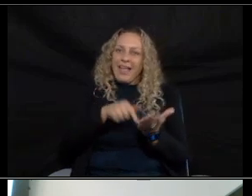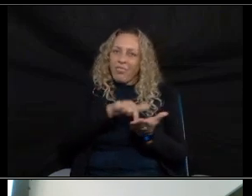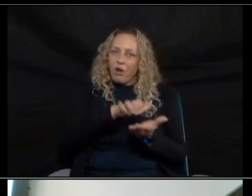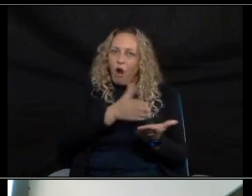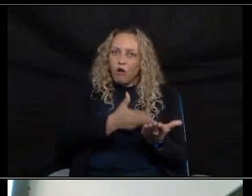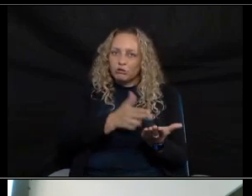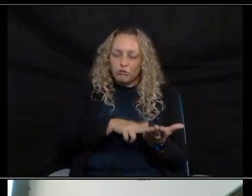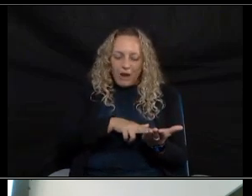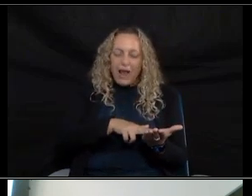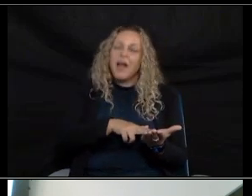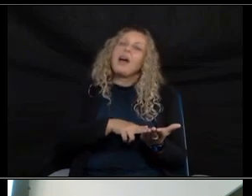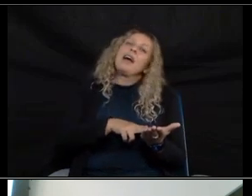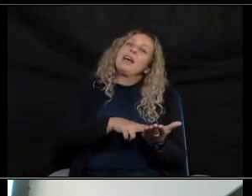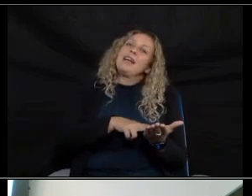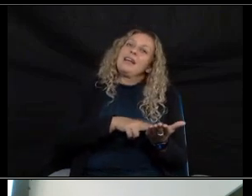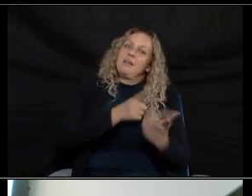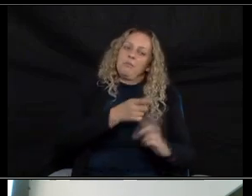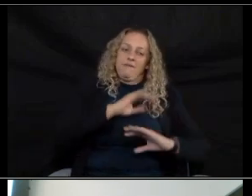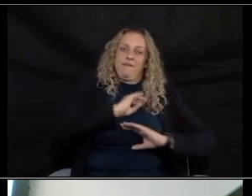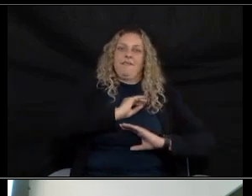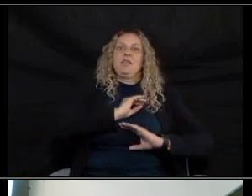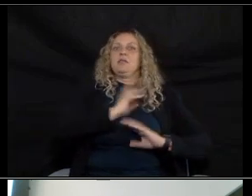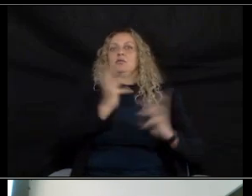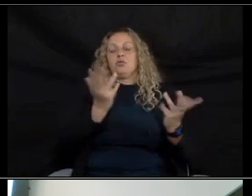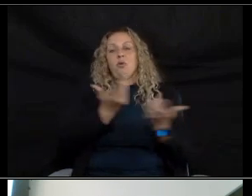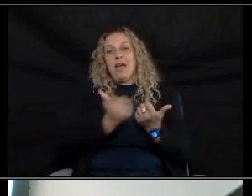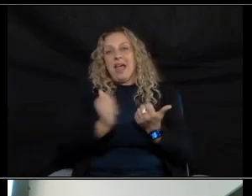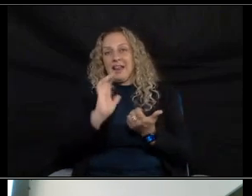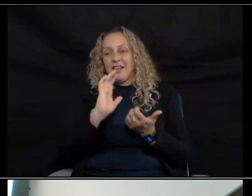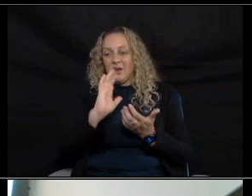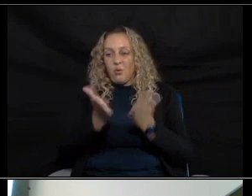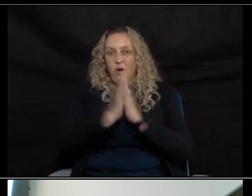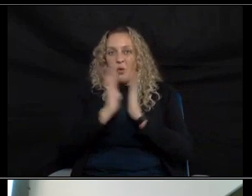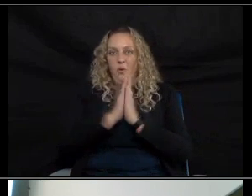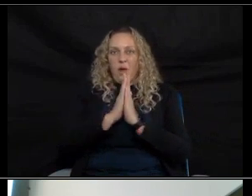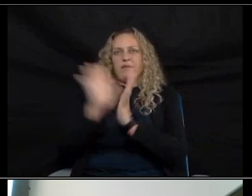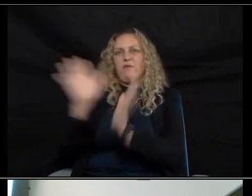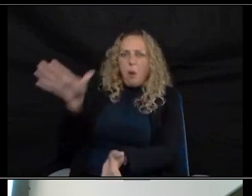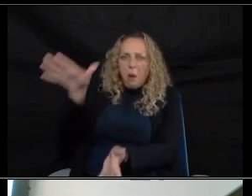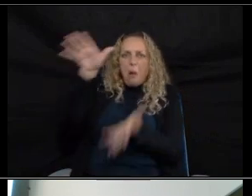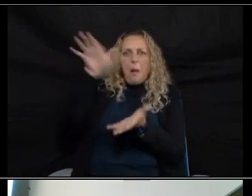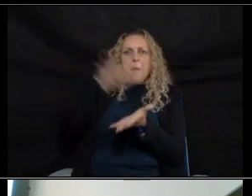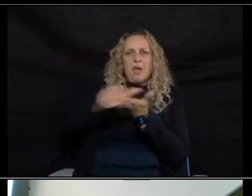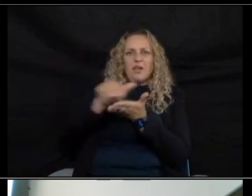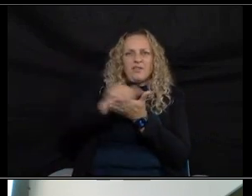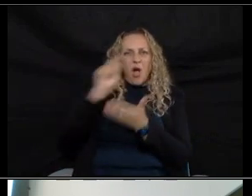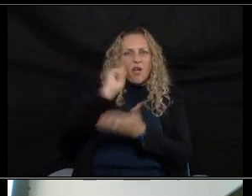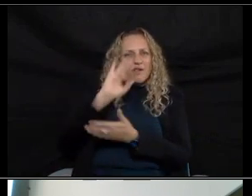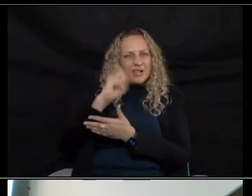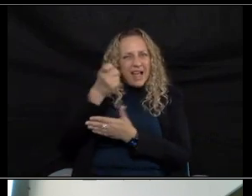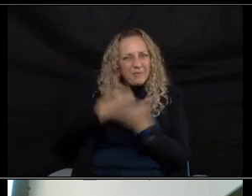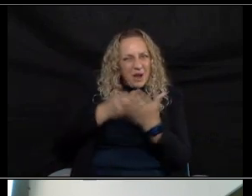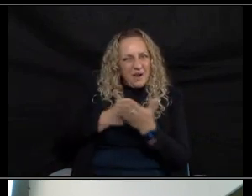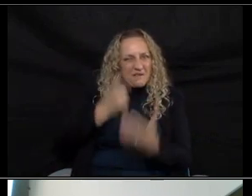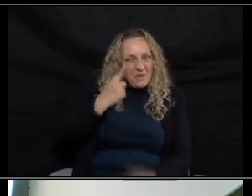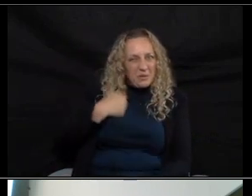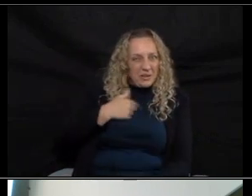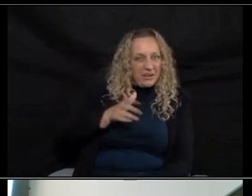contract can be fulfilled. So any requests for millions of dollars in additional taxpayer funds to me is